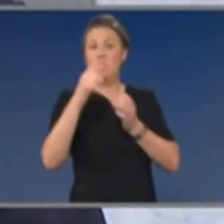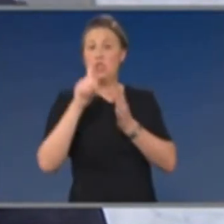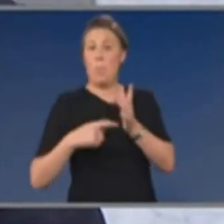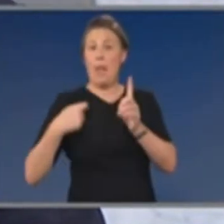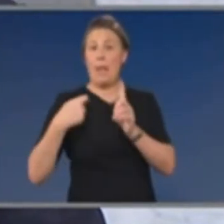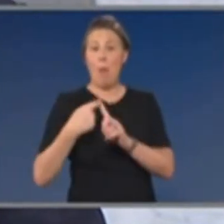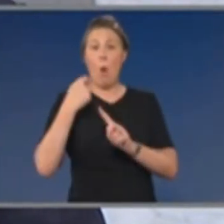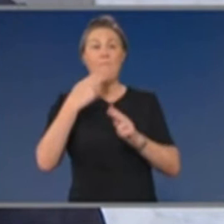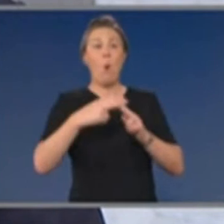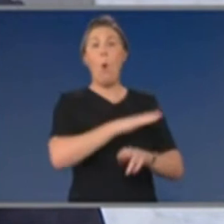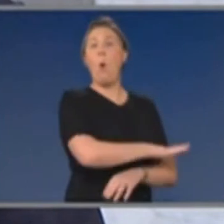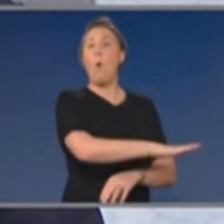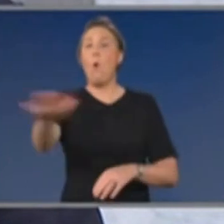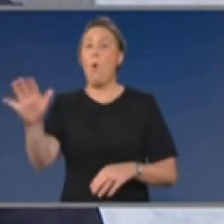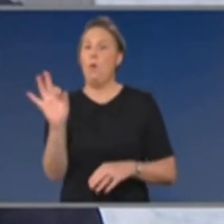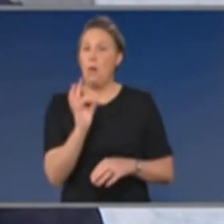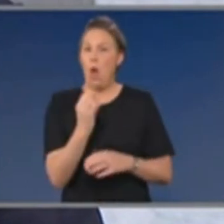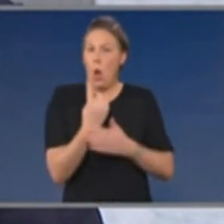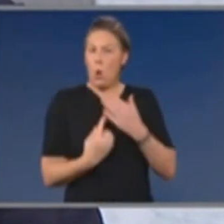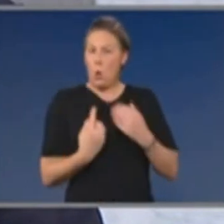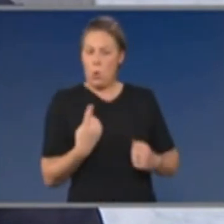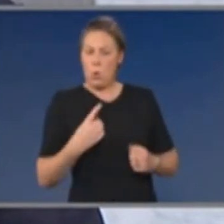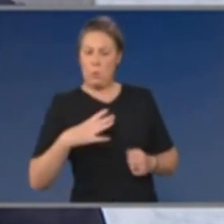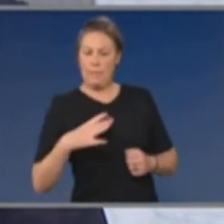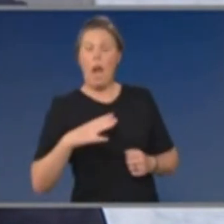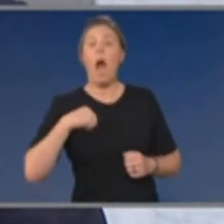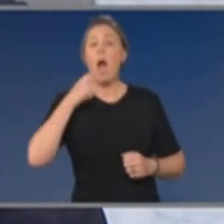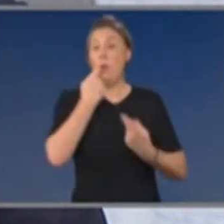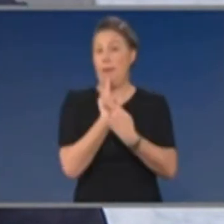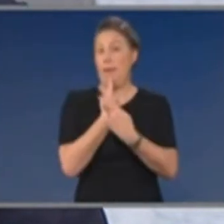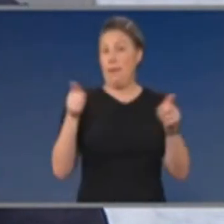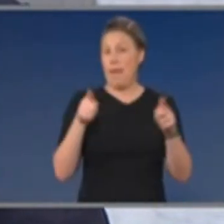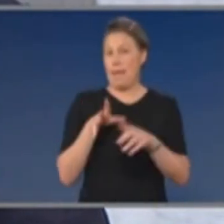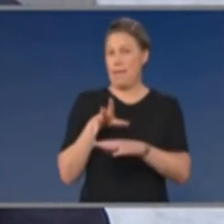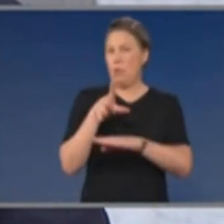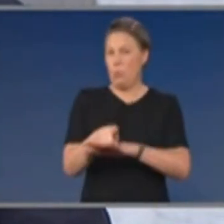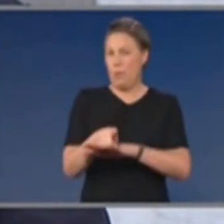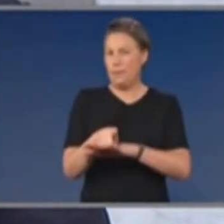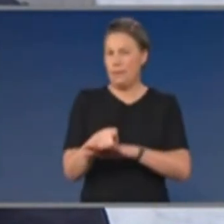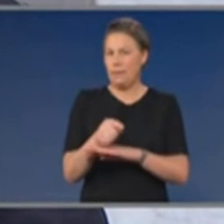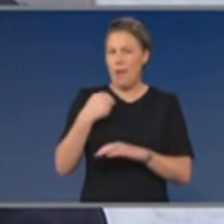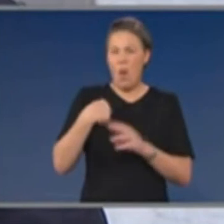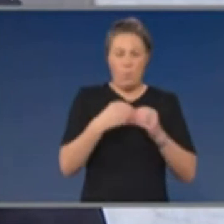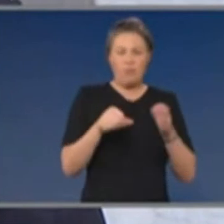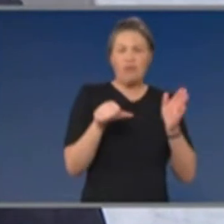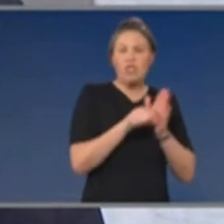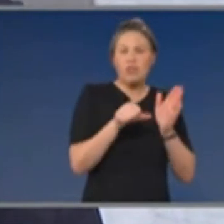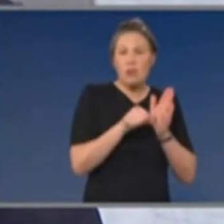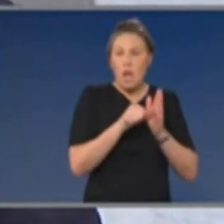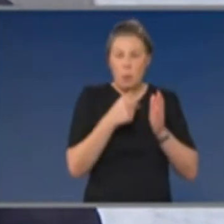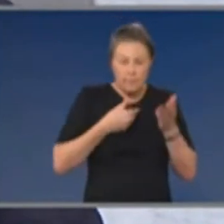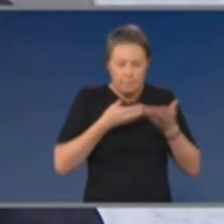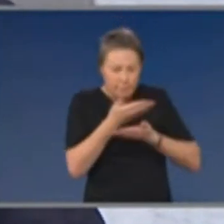most in need, and the Treasurer and I will have more to say about that next week. We've been putting further touches on that just over the last few